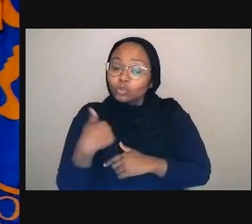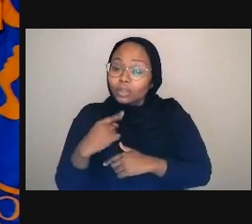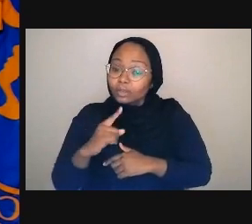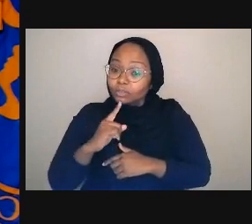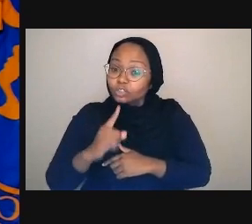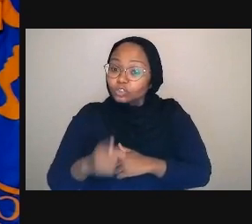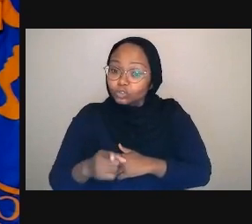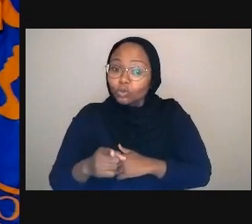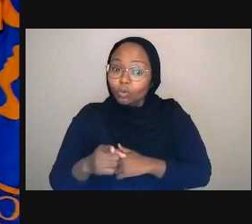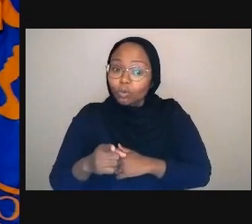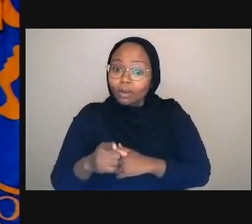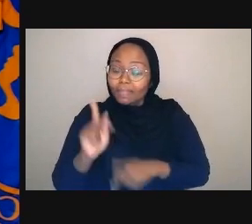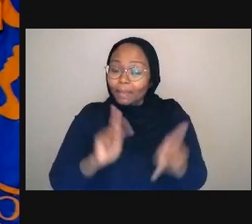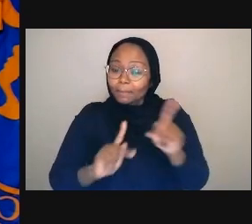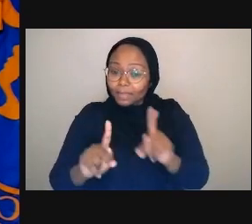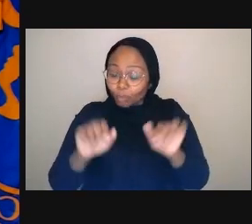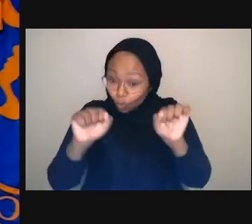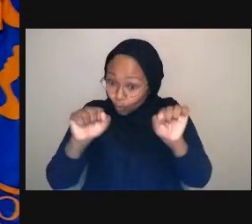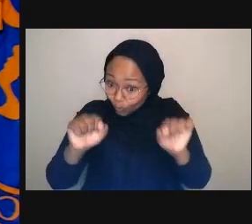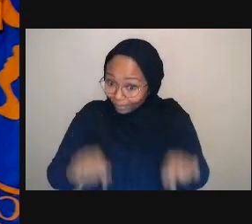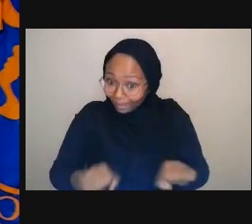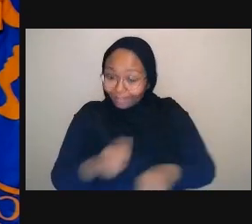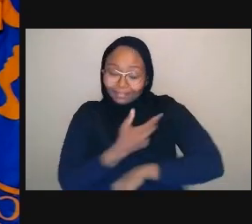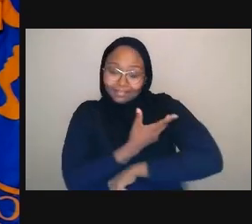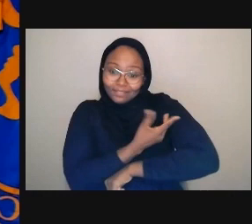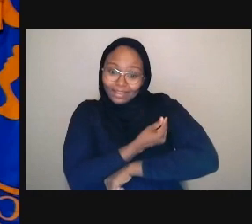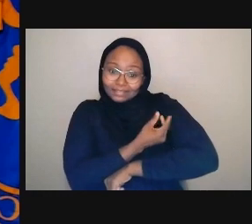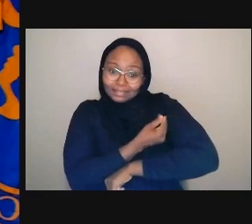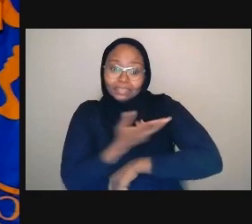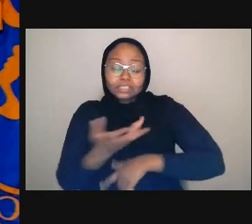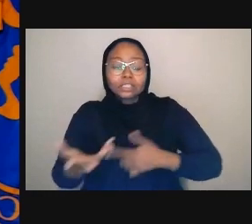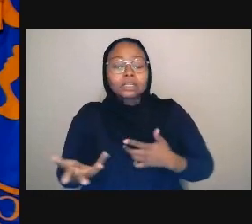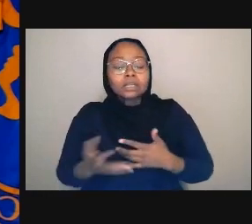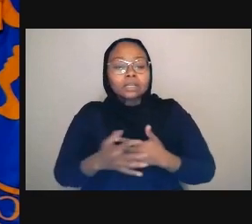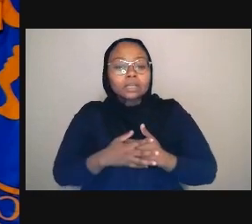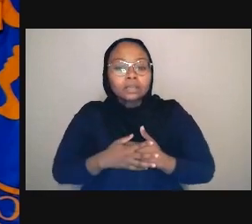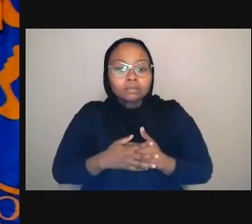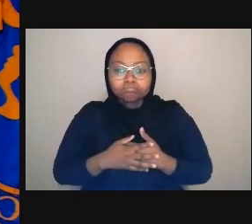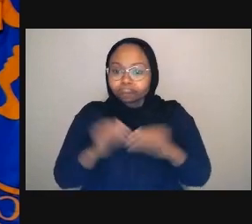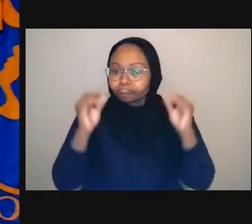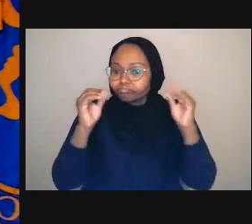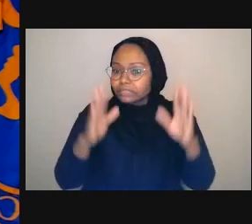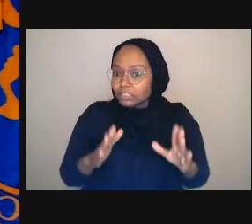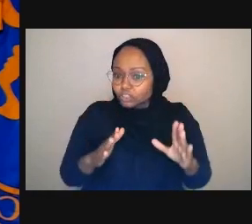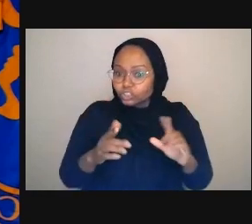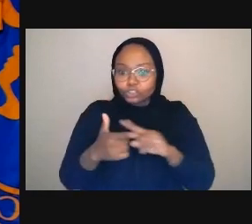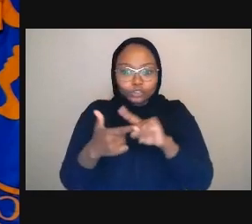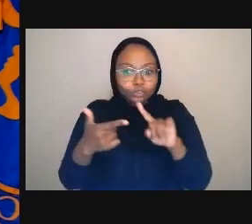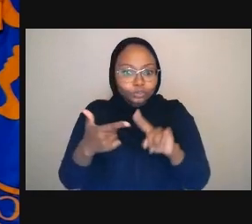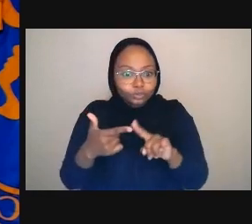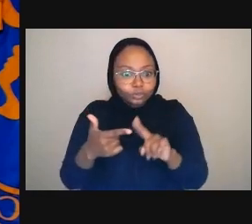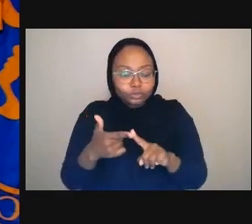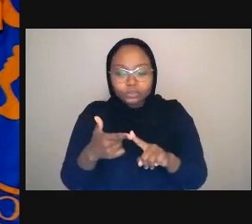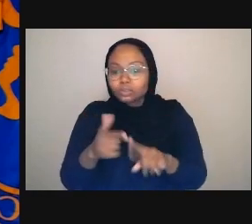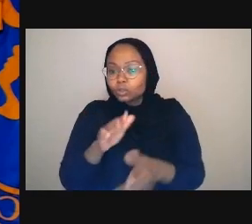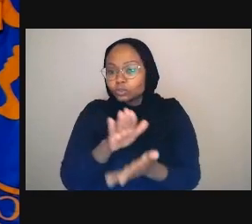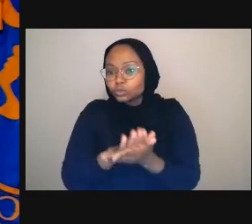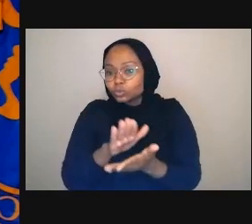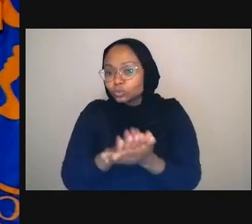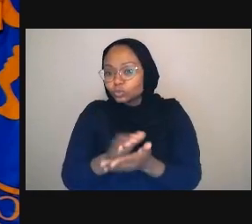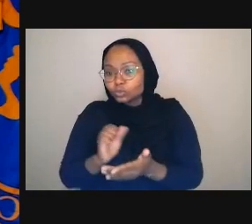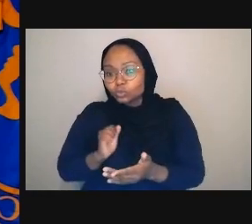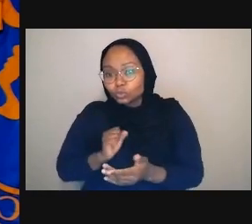the eligible people to be vaccinated, be they teachers, school personnel who